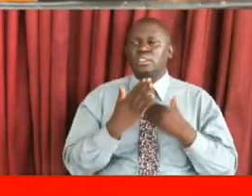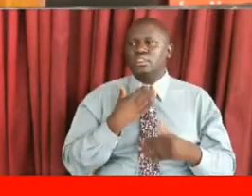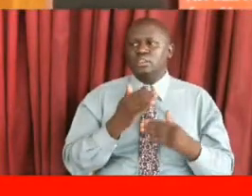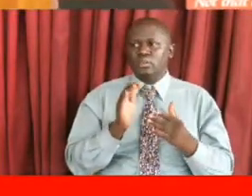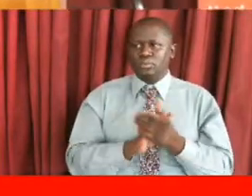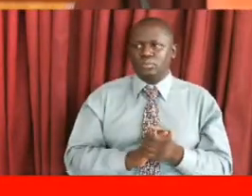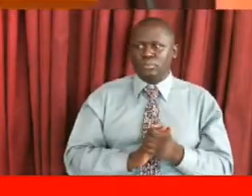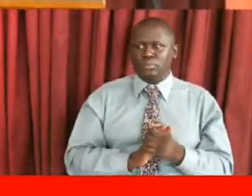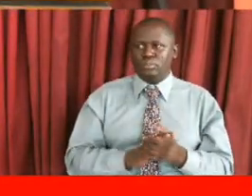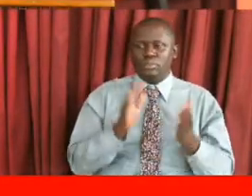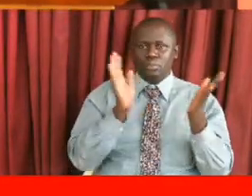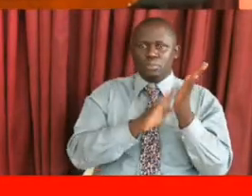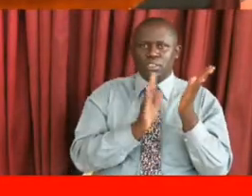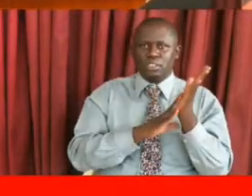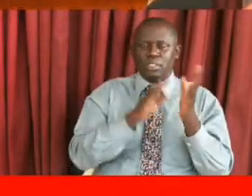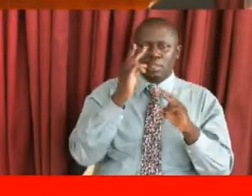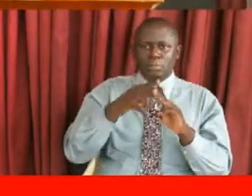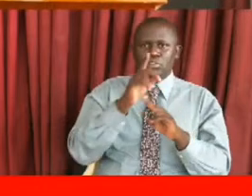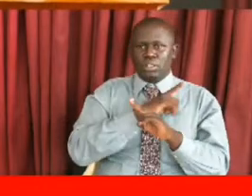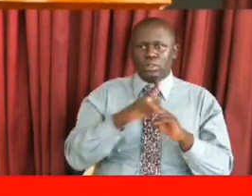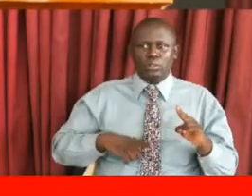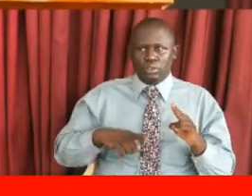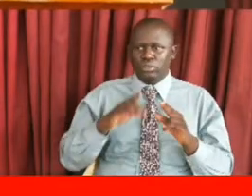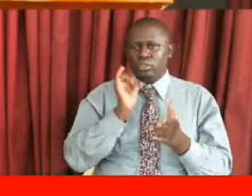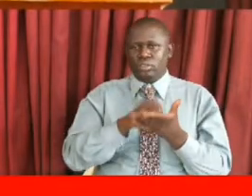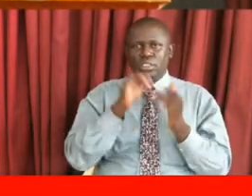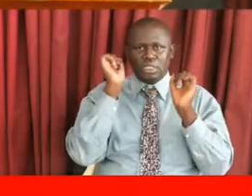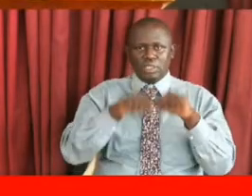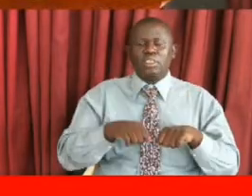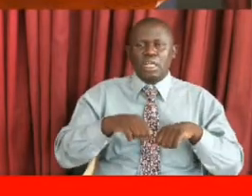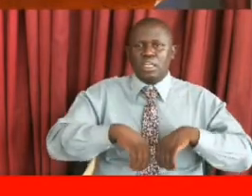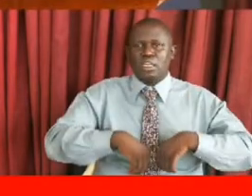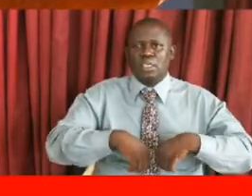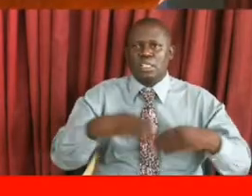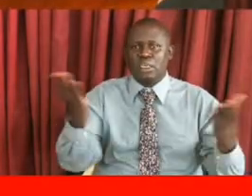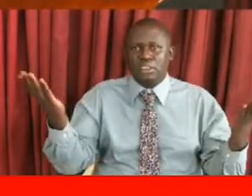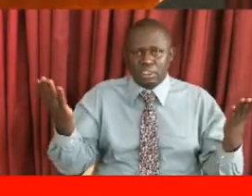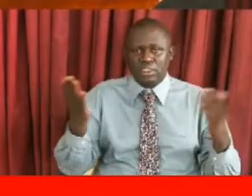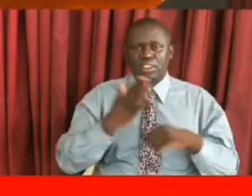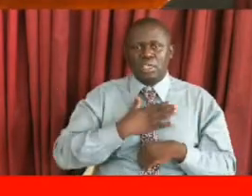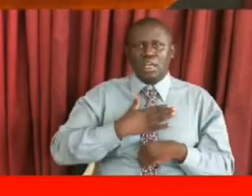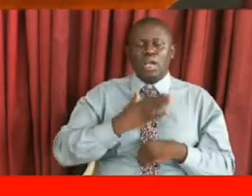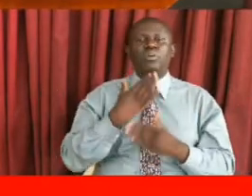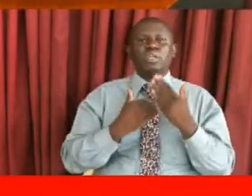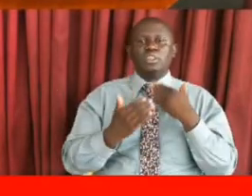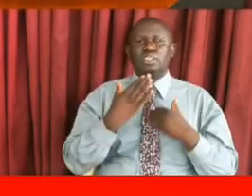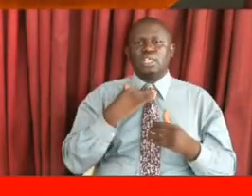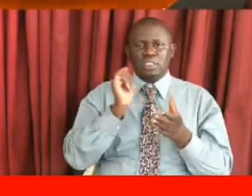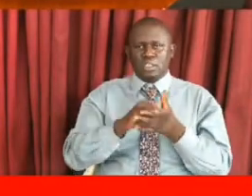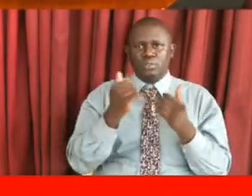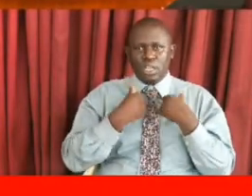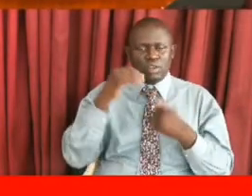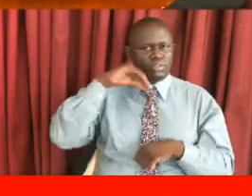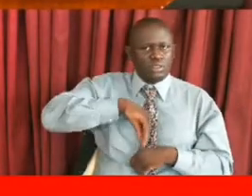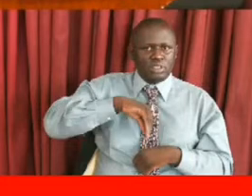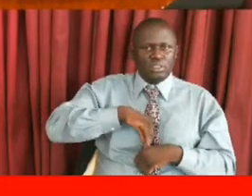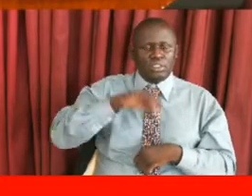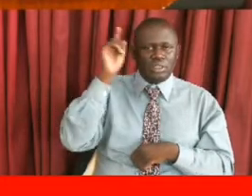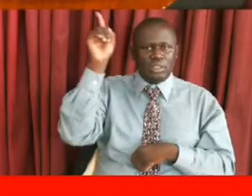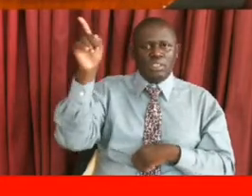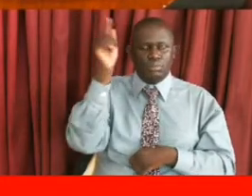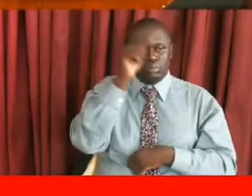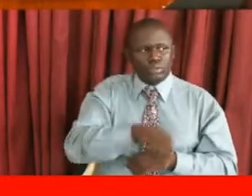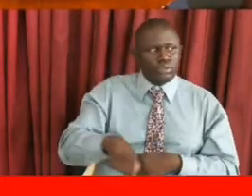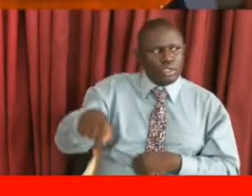desires praise the name of the Lord to release our desires that we have in him to